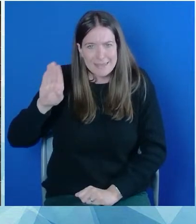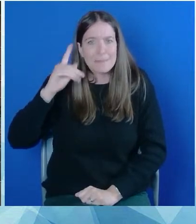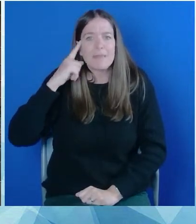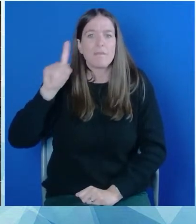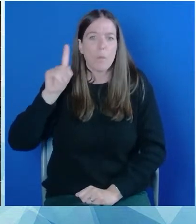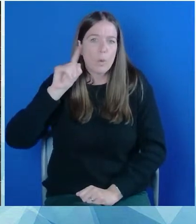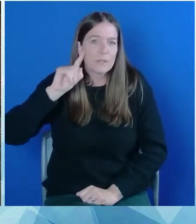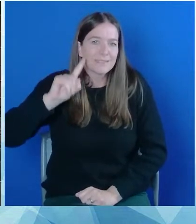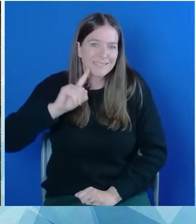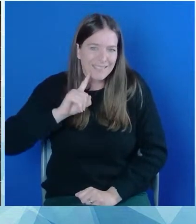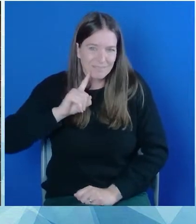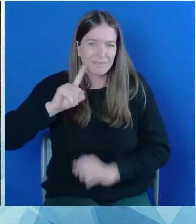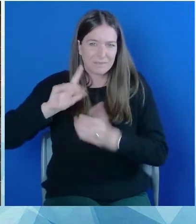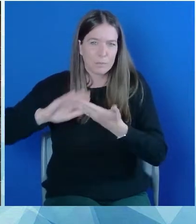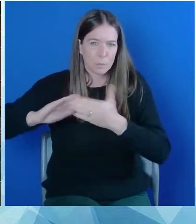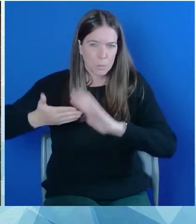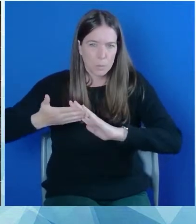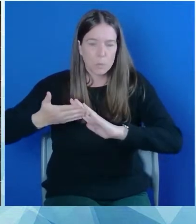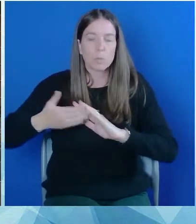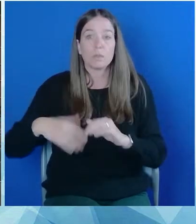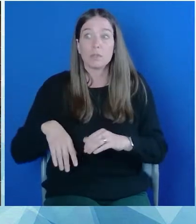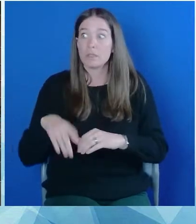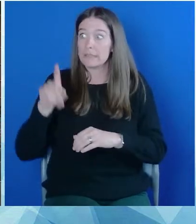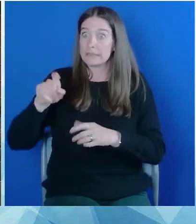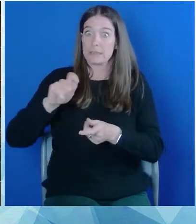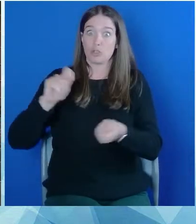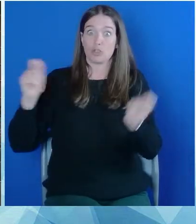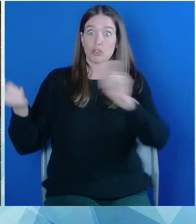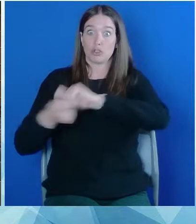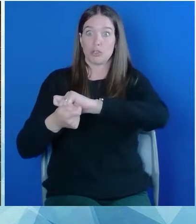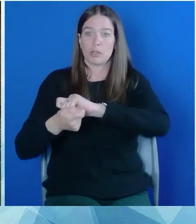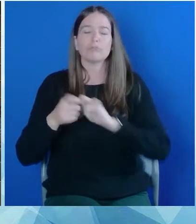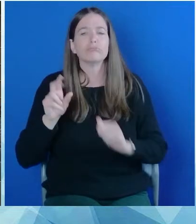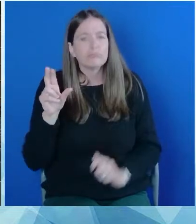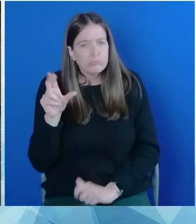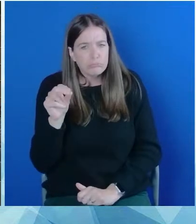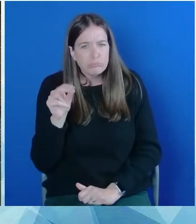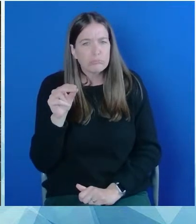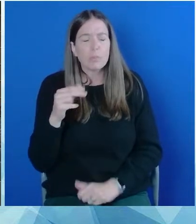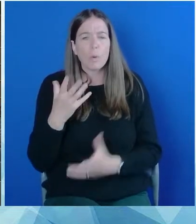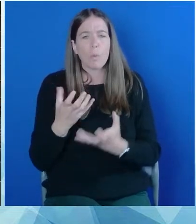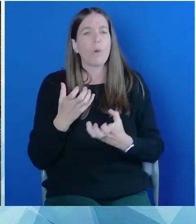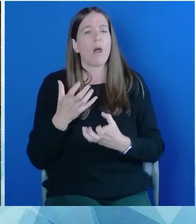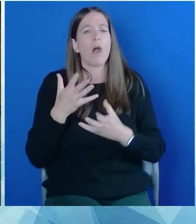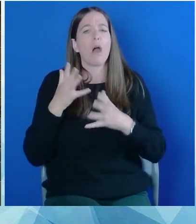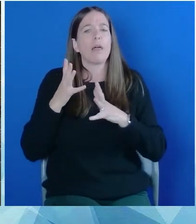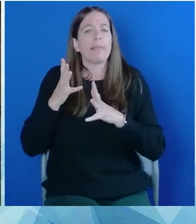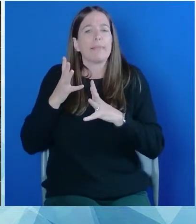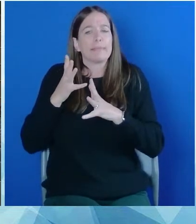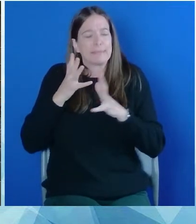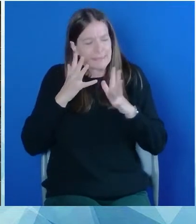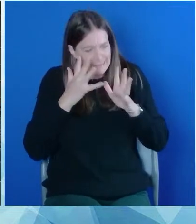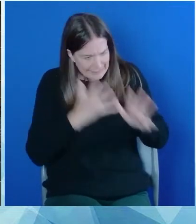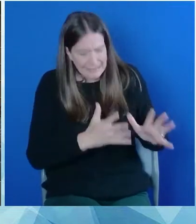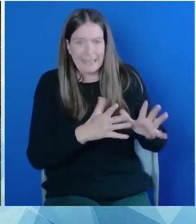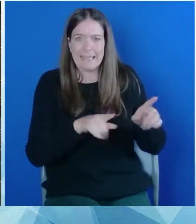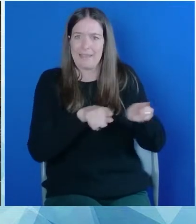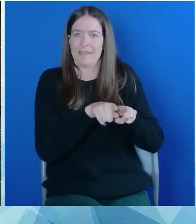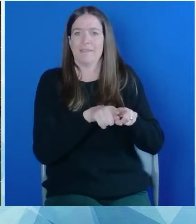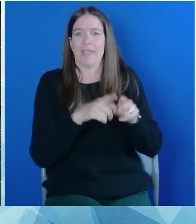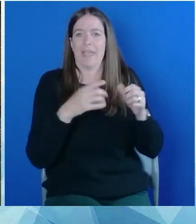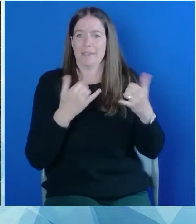it. We would like to see that it be kept the way that it is. Leave well enough alone is what we're asking